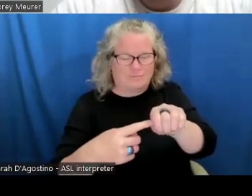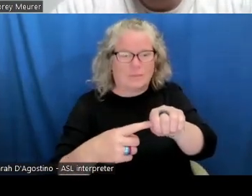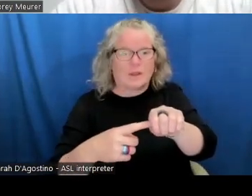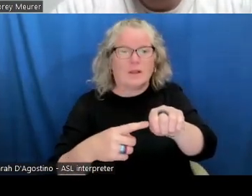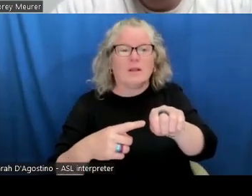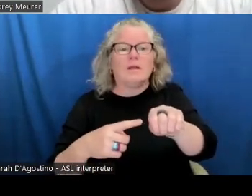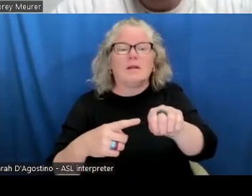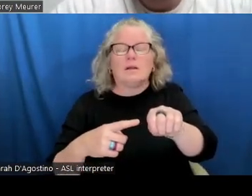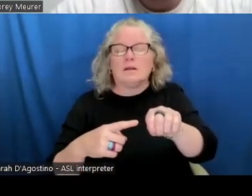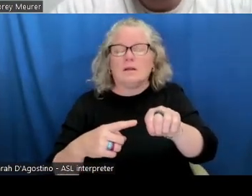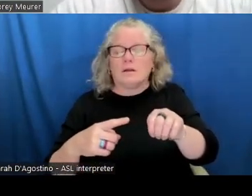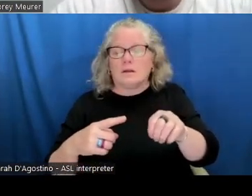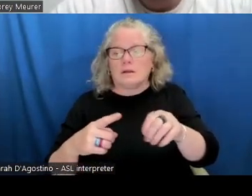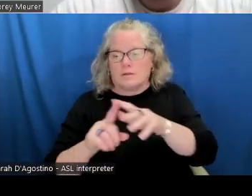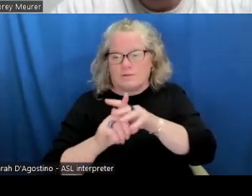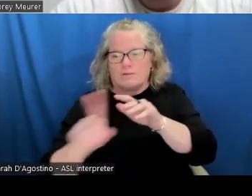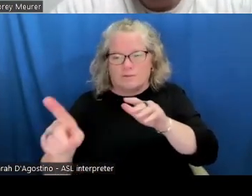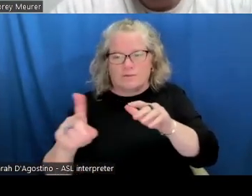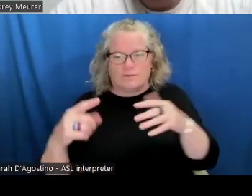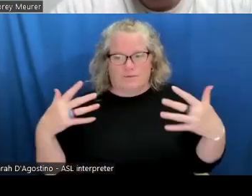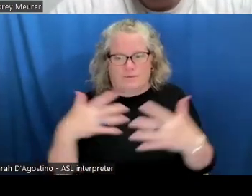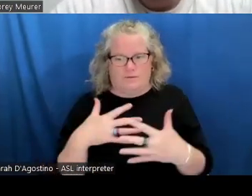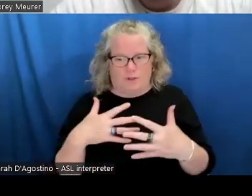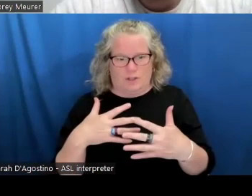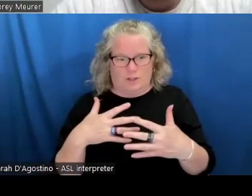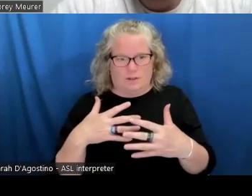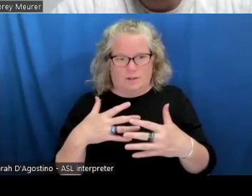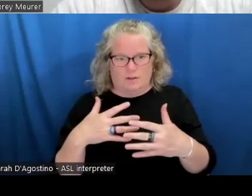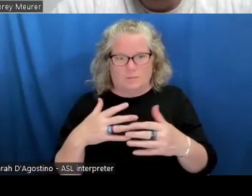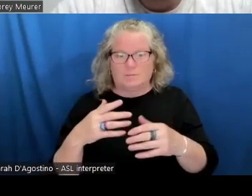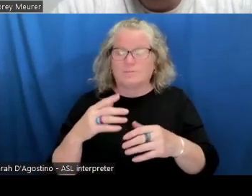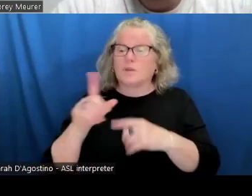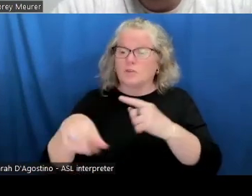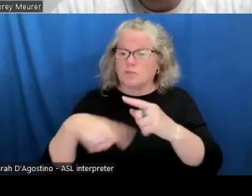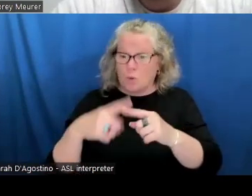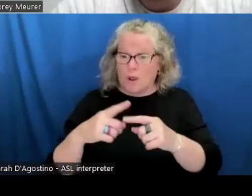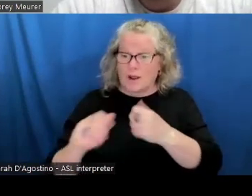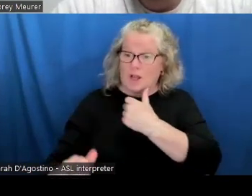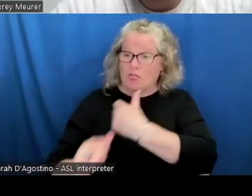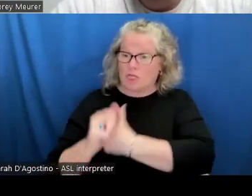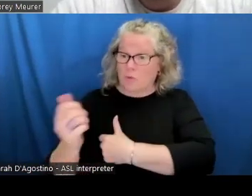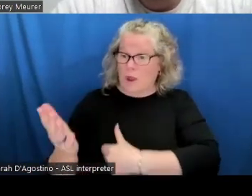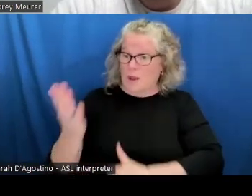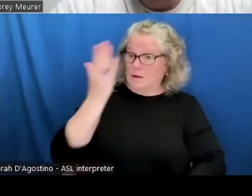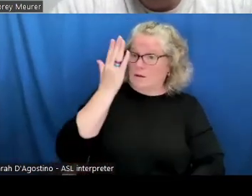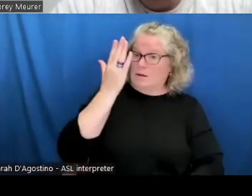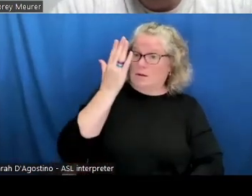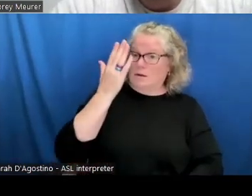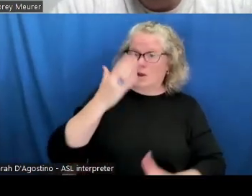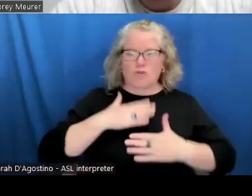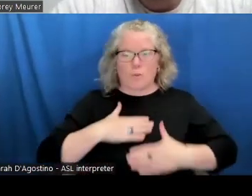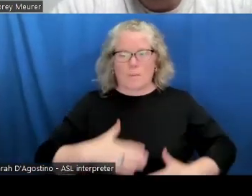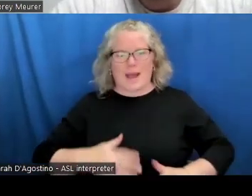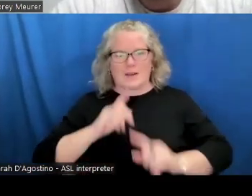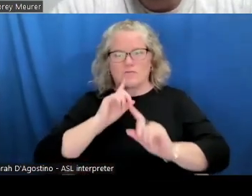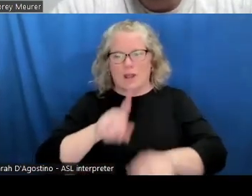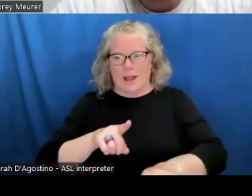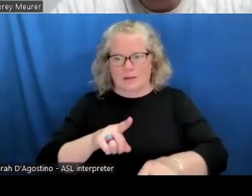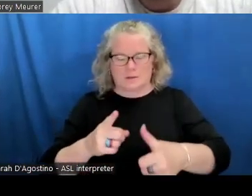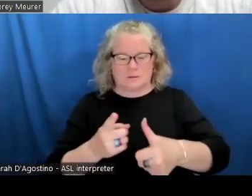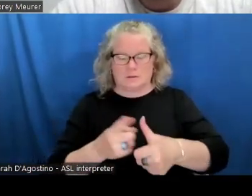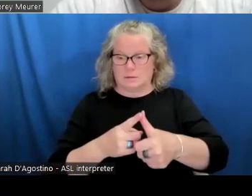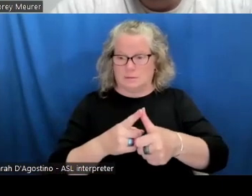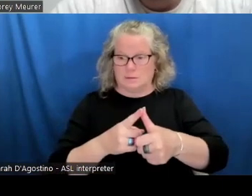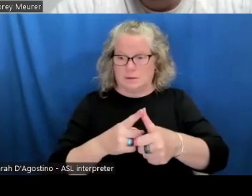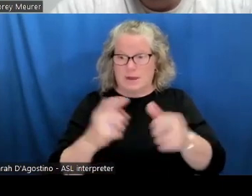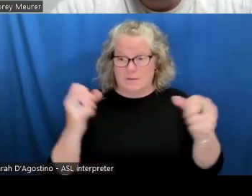at you, your body has 3 reactions it can make. It can fight, it can run away, or it can stay very still until